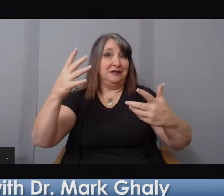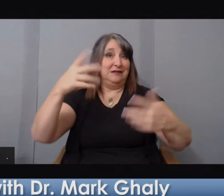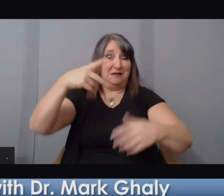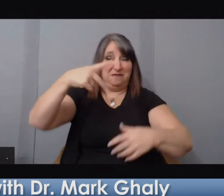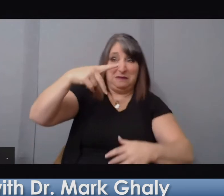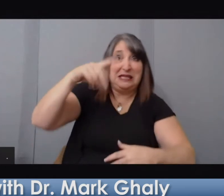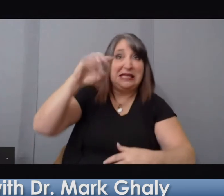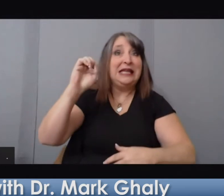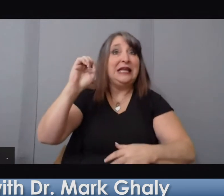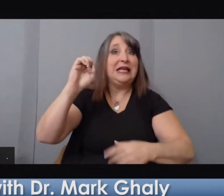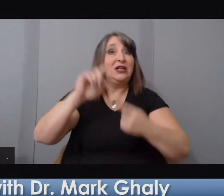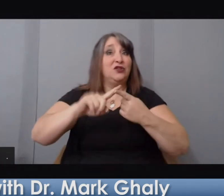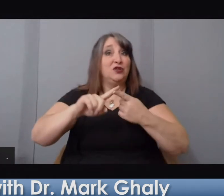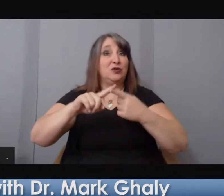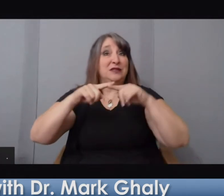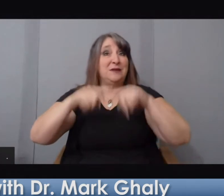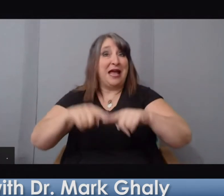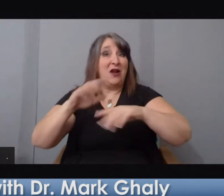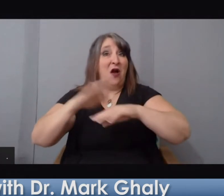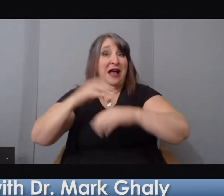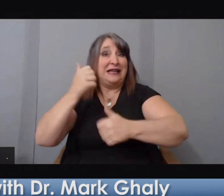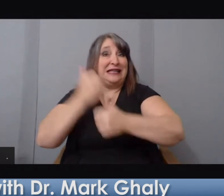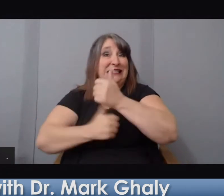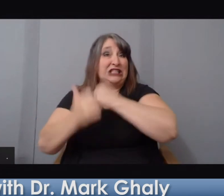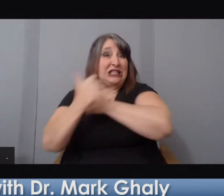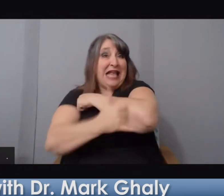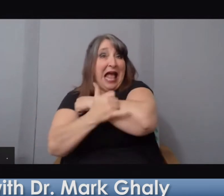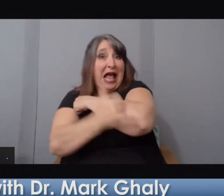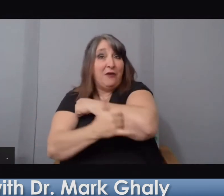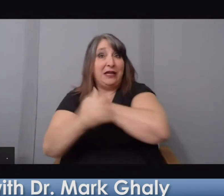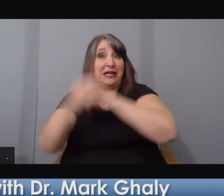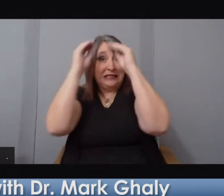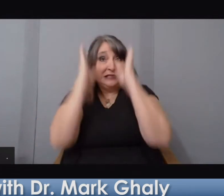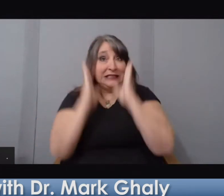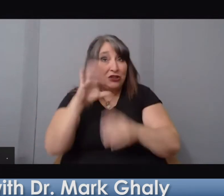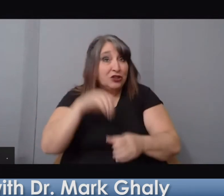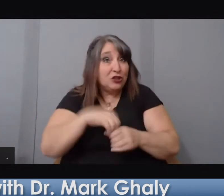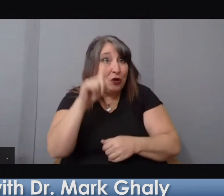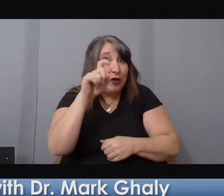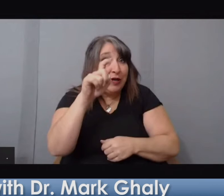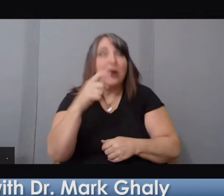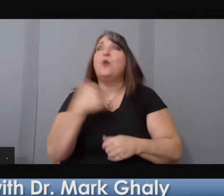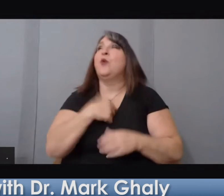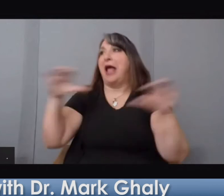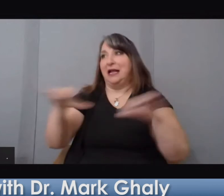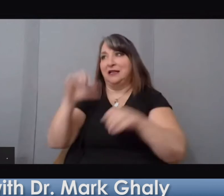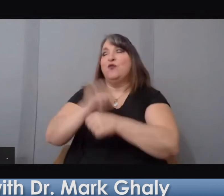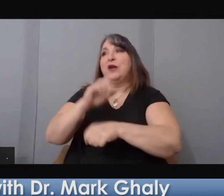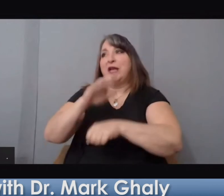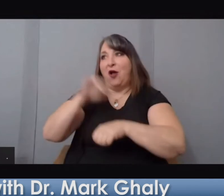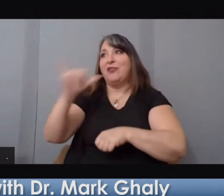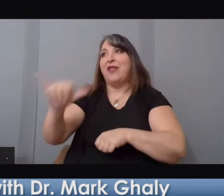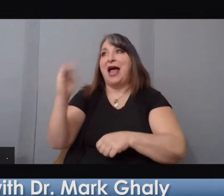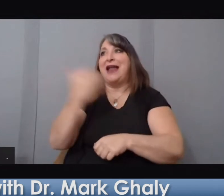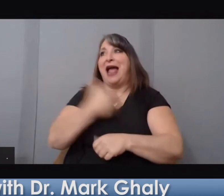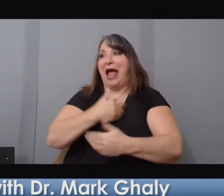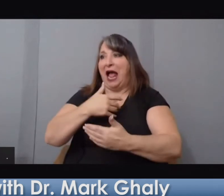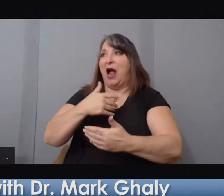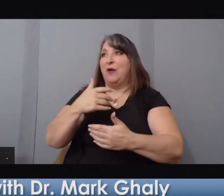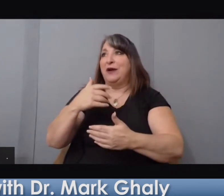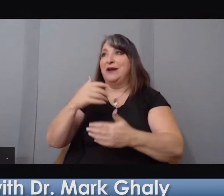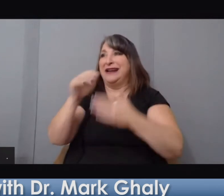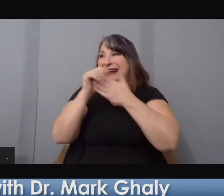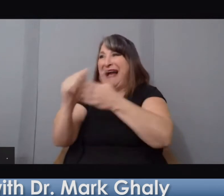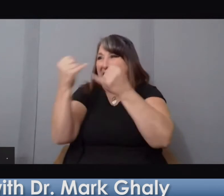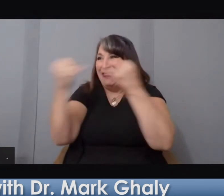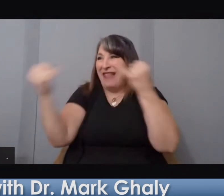groups? Thanks. Yeah, I mean, all good questions. I will tell you that we're actively working on that. Our drafting guidelines work group has